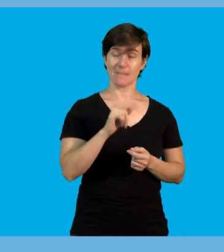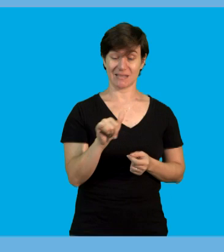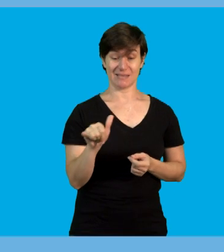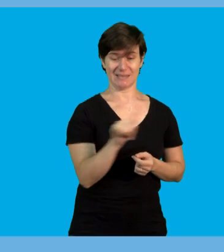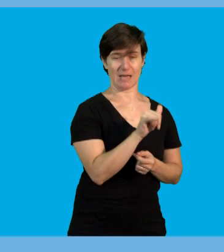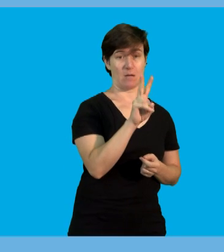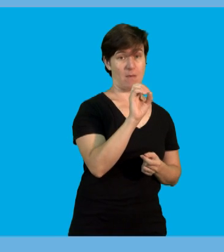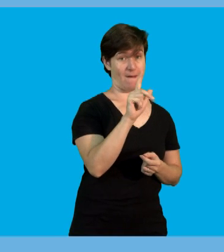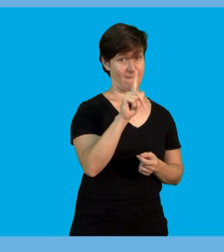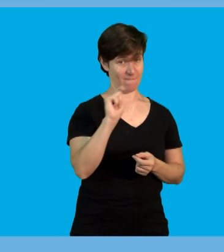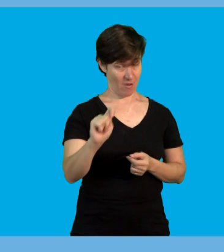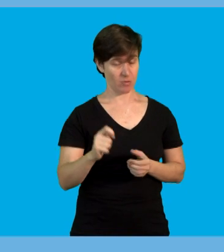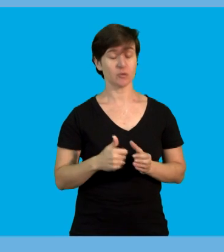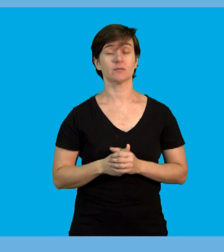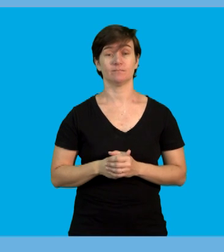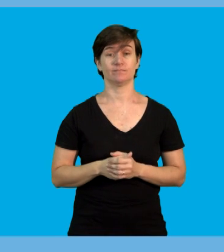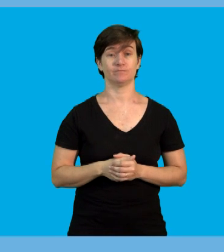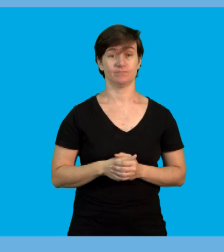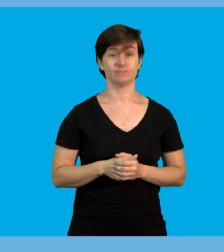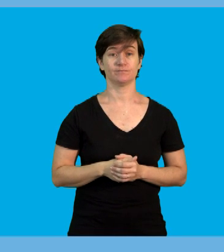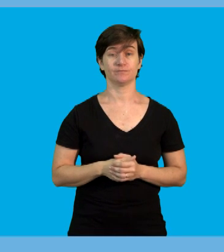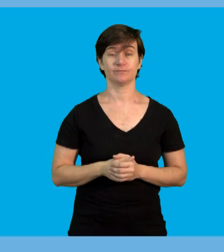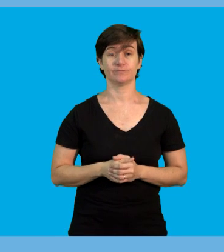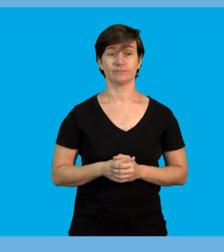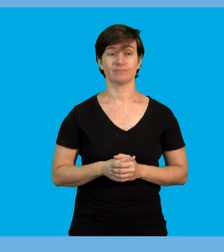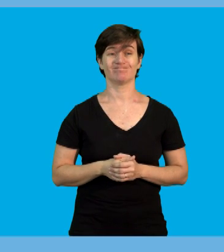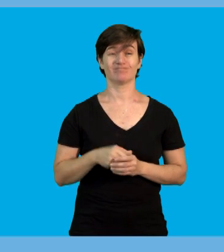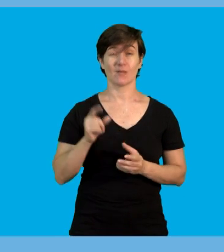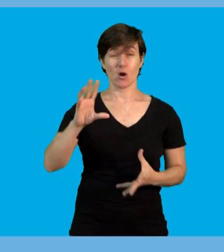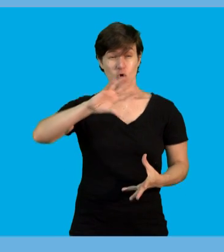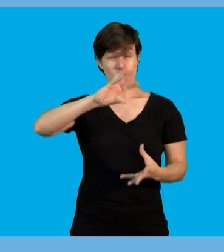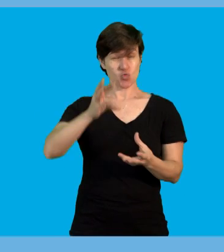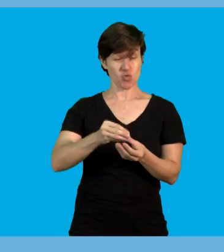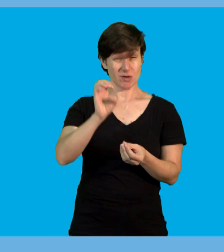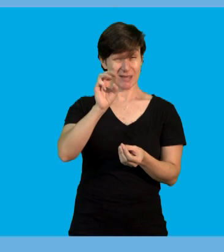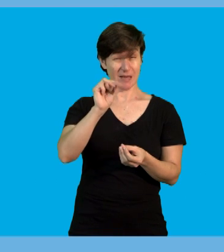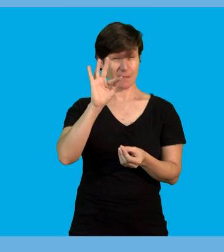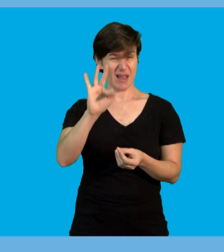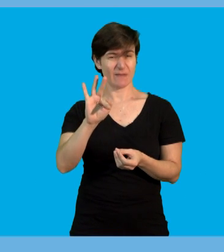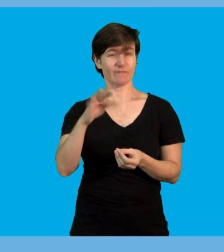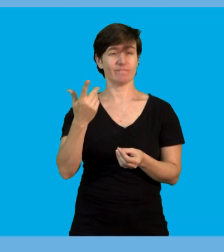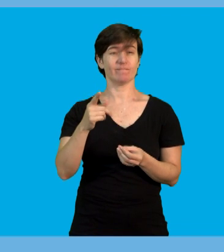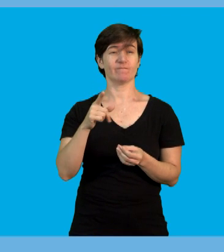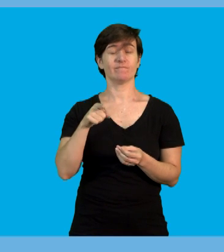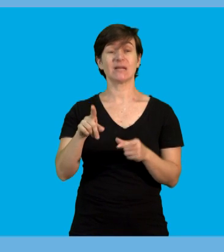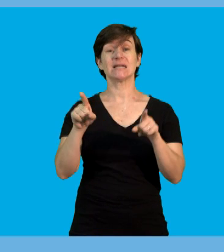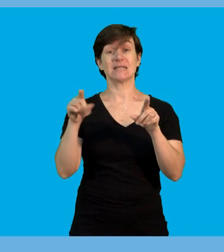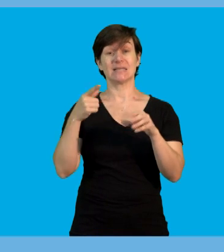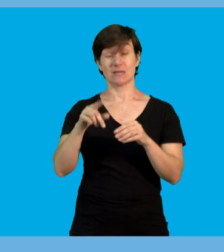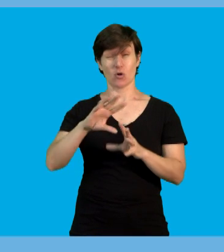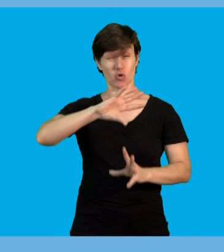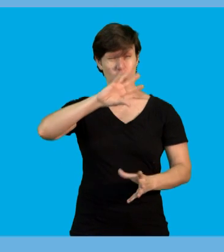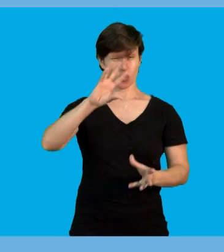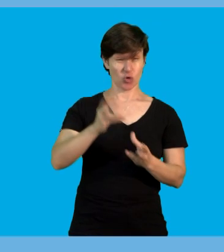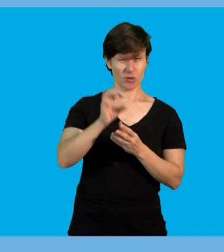have the same voltage. So each cell in parallel has the same voltage, and the total EMF of the battery is equal